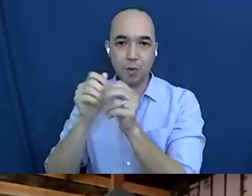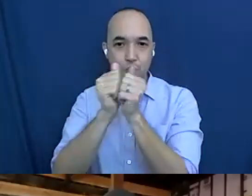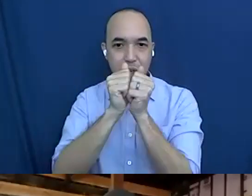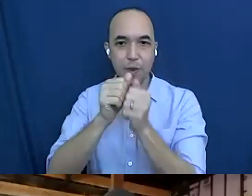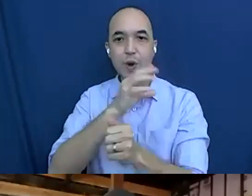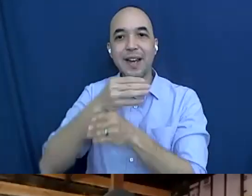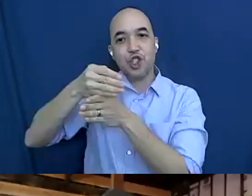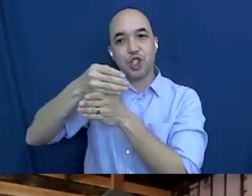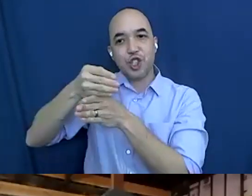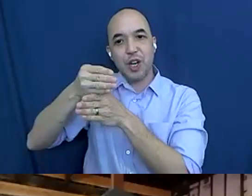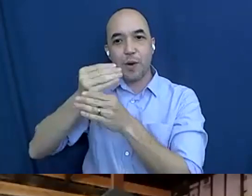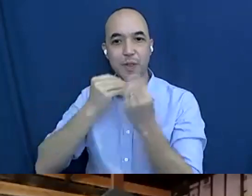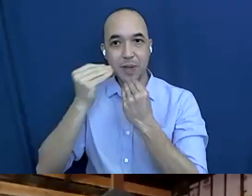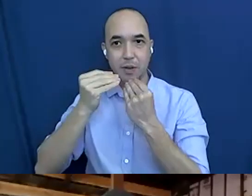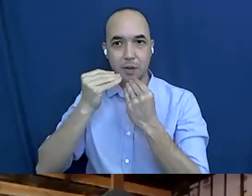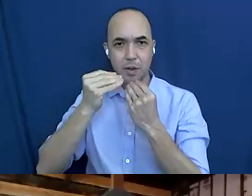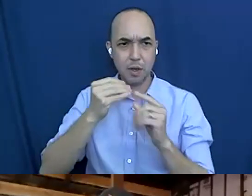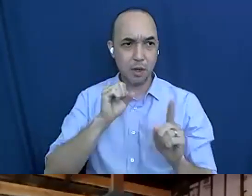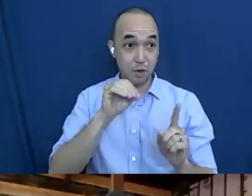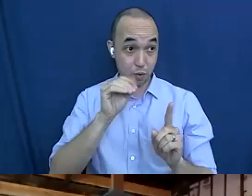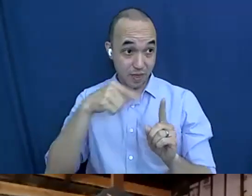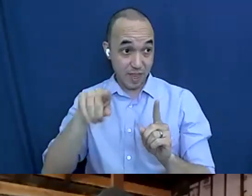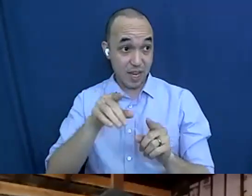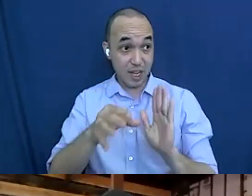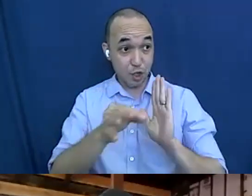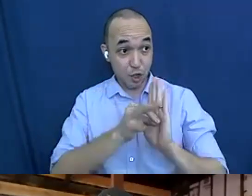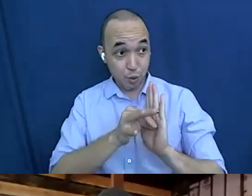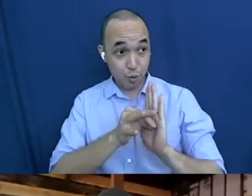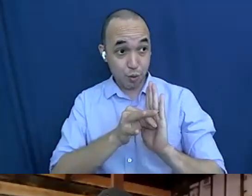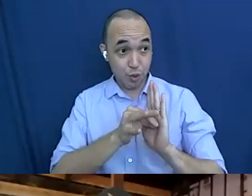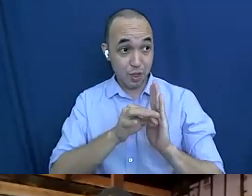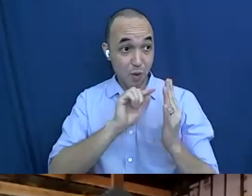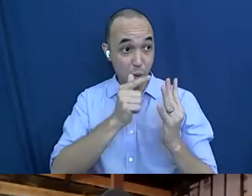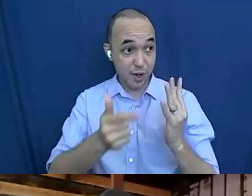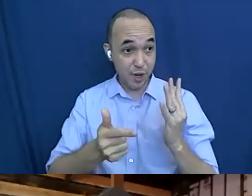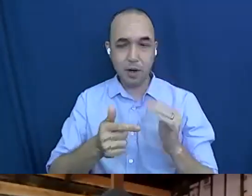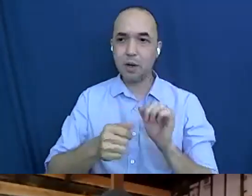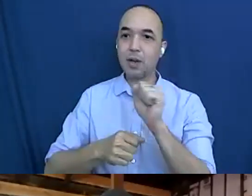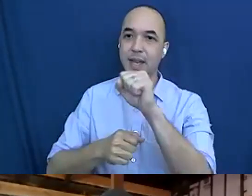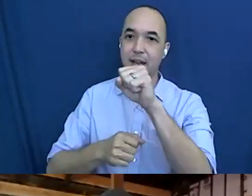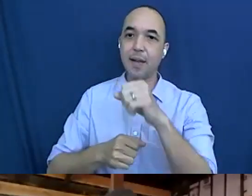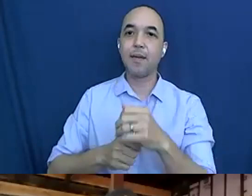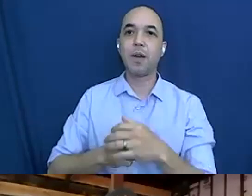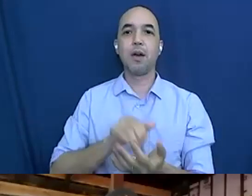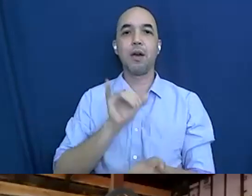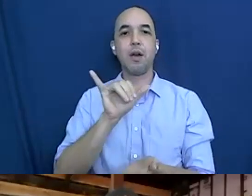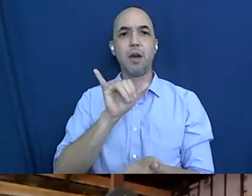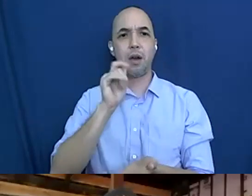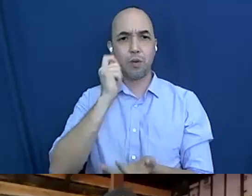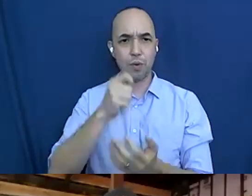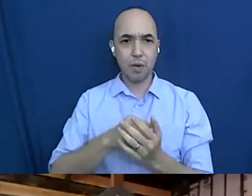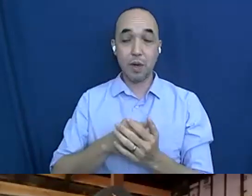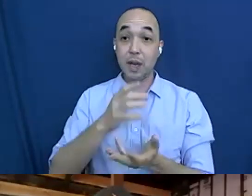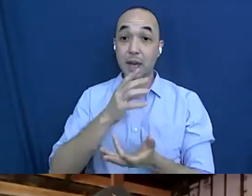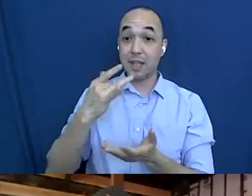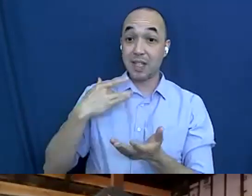so they choose a pecking order at the, like, oh, wow. That's Yes. amazing. And usually the largest